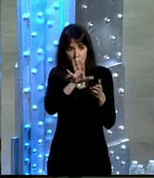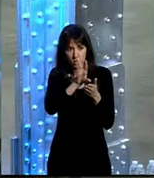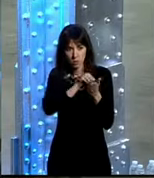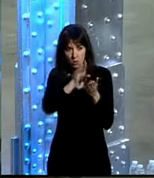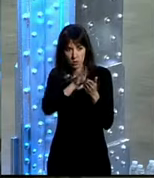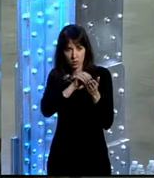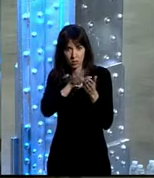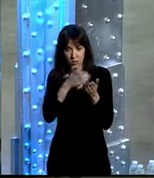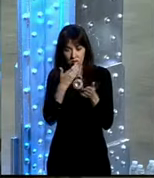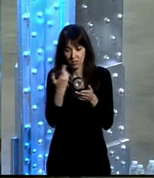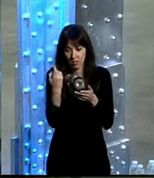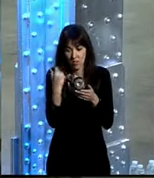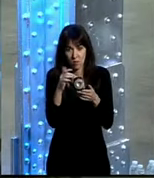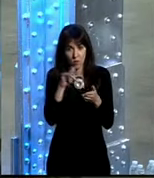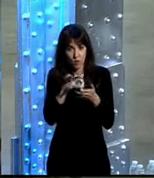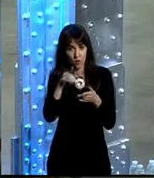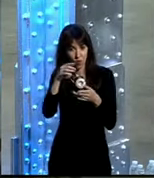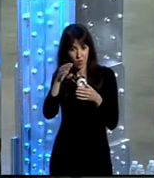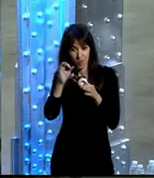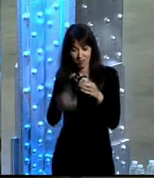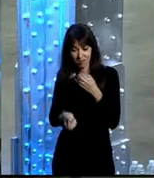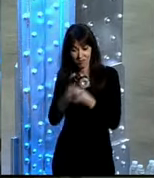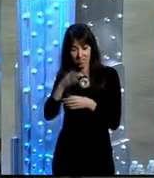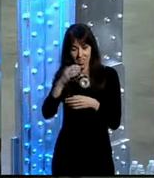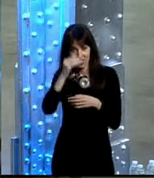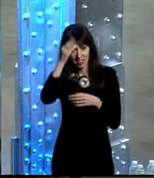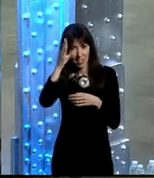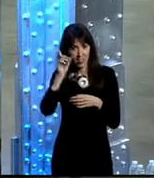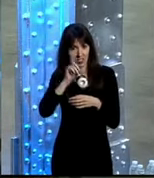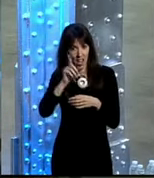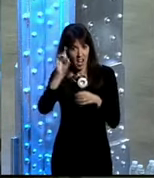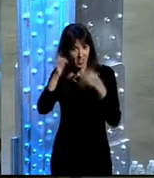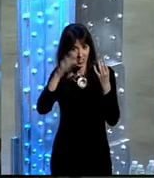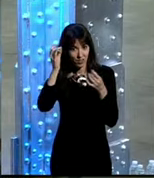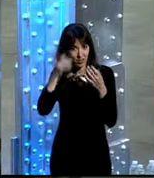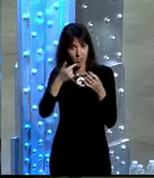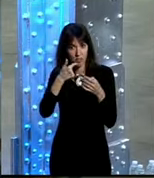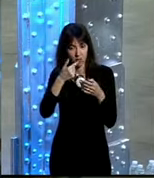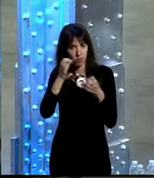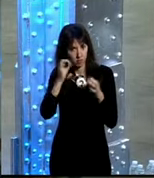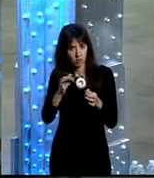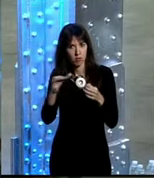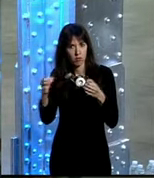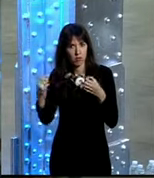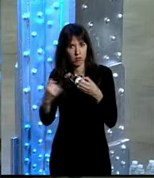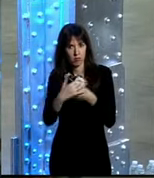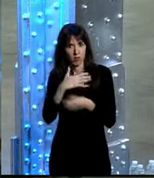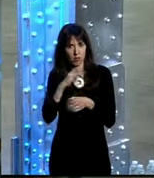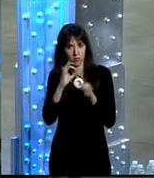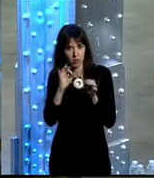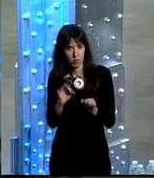Physicists and technology experts are looking at science fiction. One of the experts, one of the founders